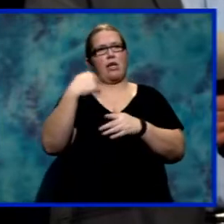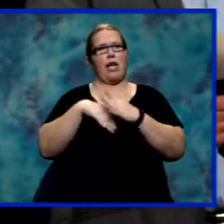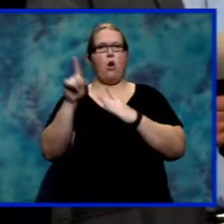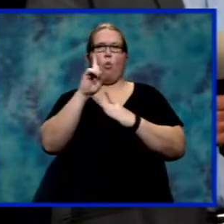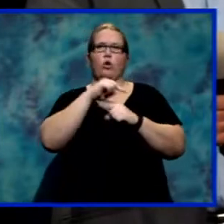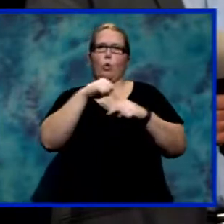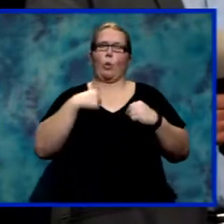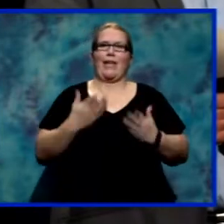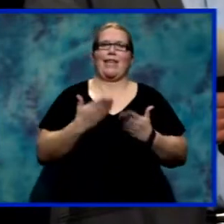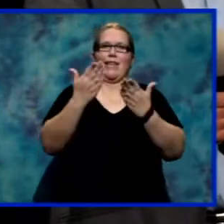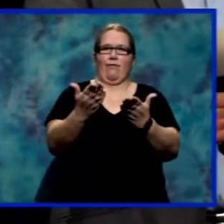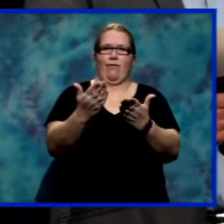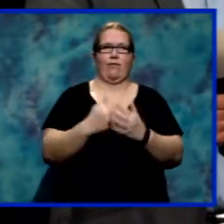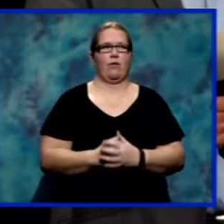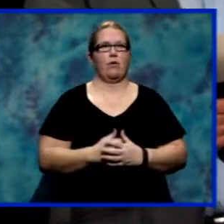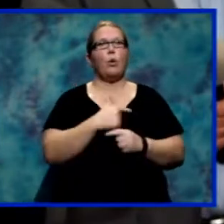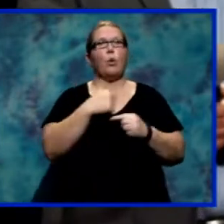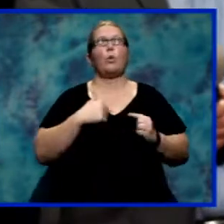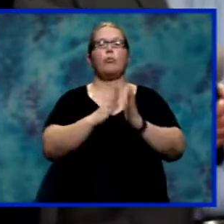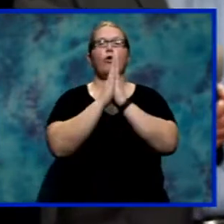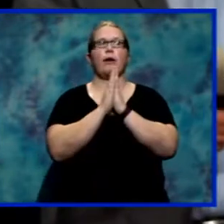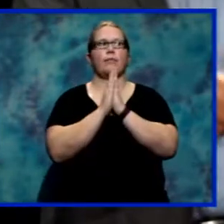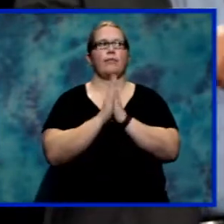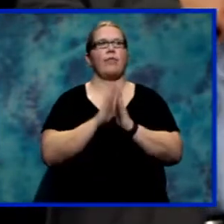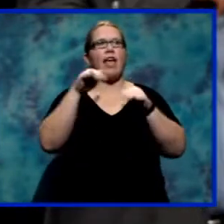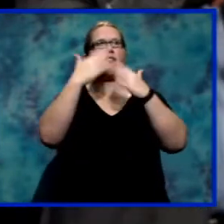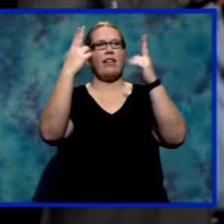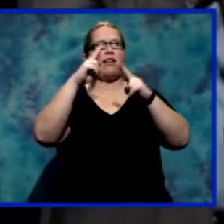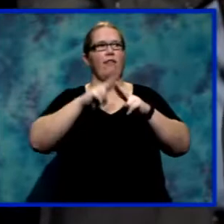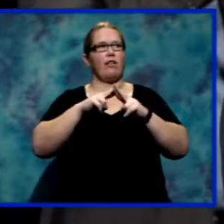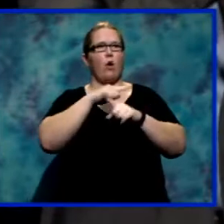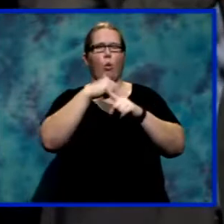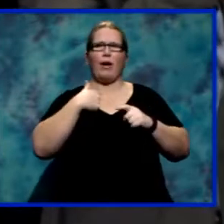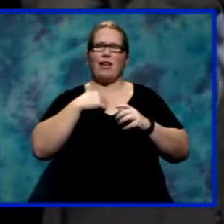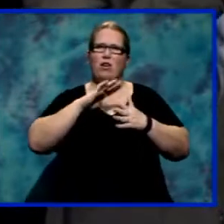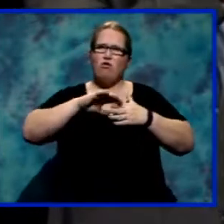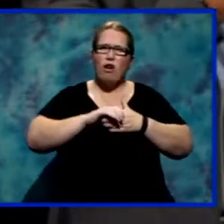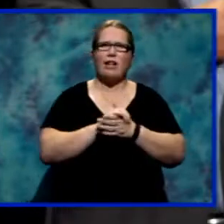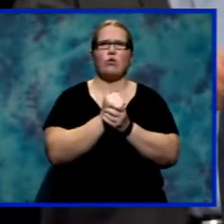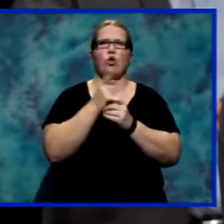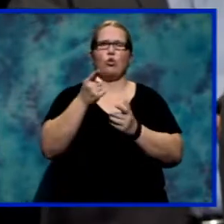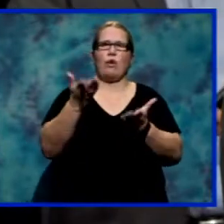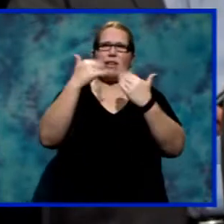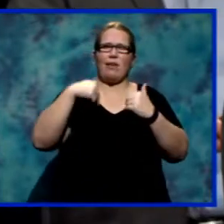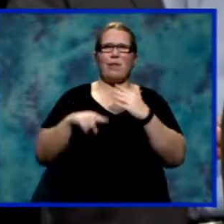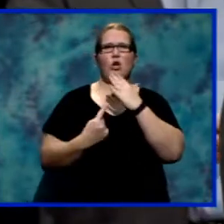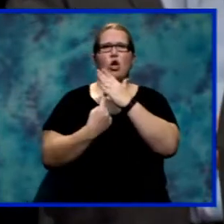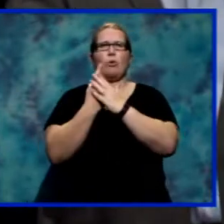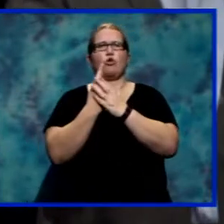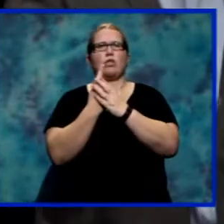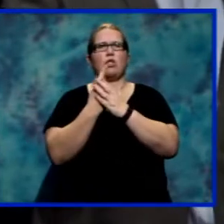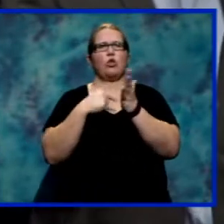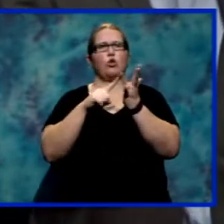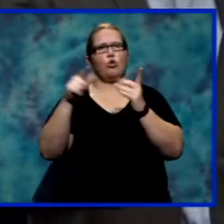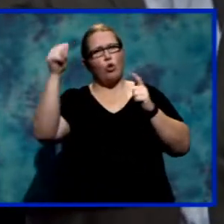give. Let's pray. Heavenly Father, we're so grateful that you give us this opportunity to